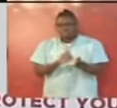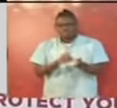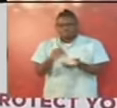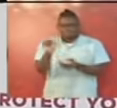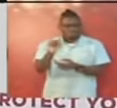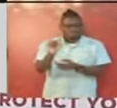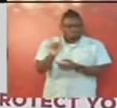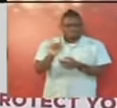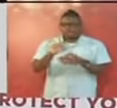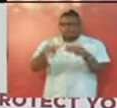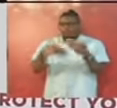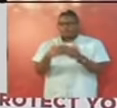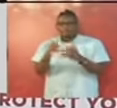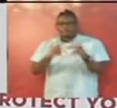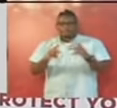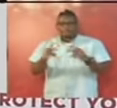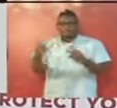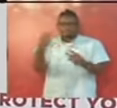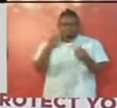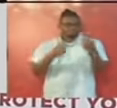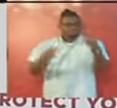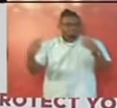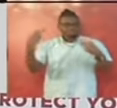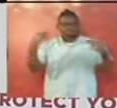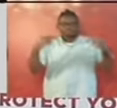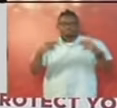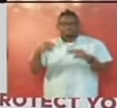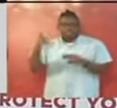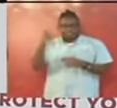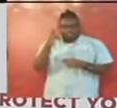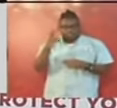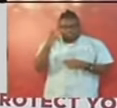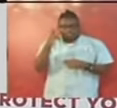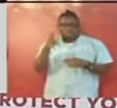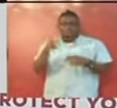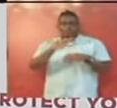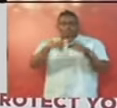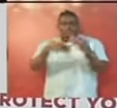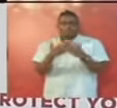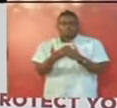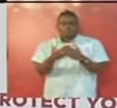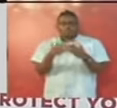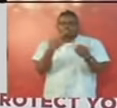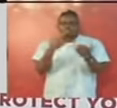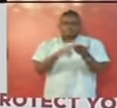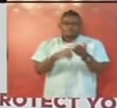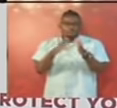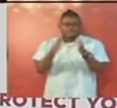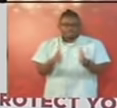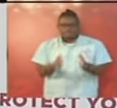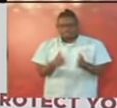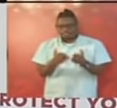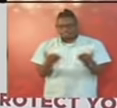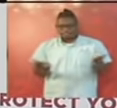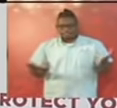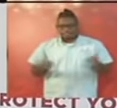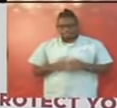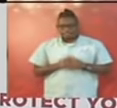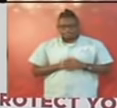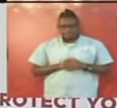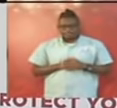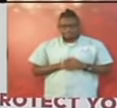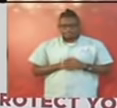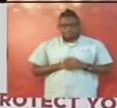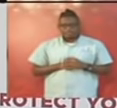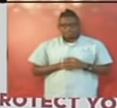the listening and viewing public, as well as members of the press present and participating virtually. Over